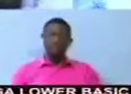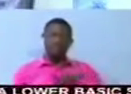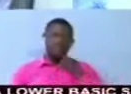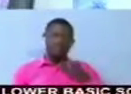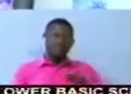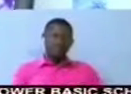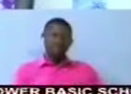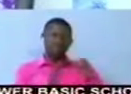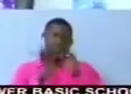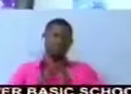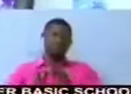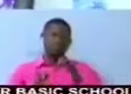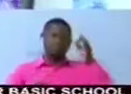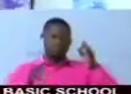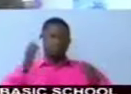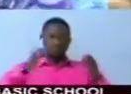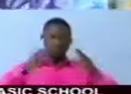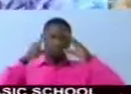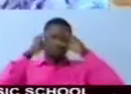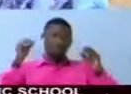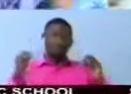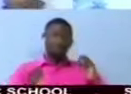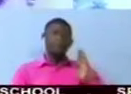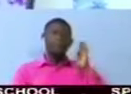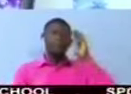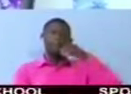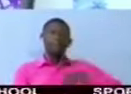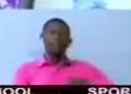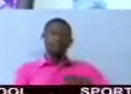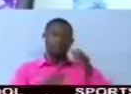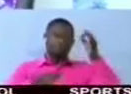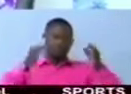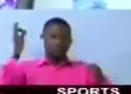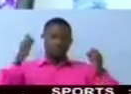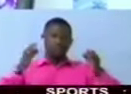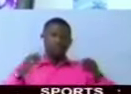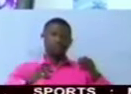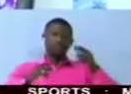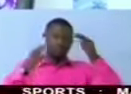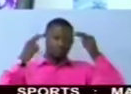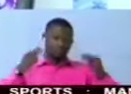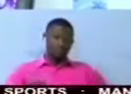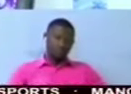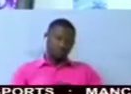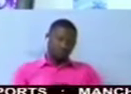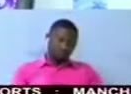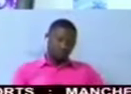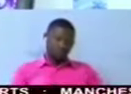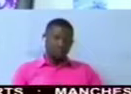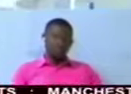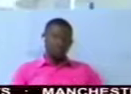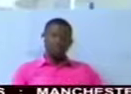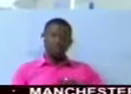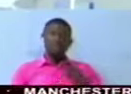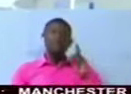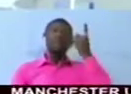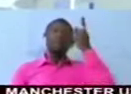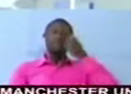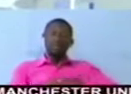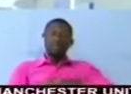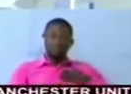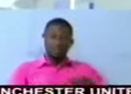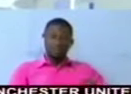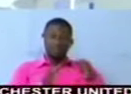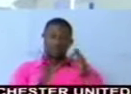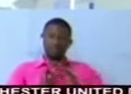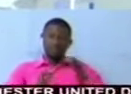We were taken to the courthouse. Banyul Magistrate Court. Banyul Magistrate Court. Was this the first time you were taken to court Bob, by them? Bobu mo ngel ben